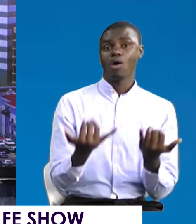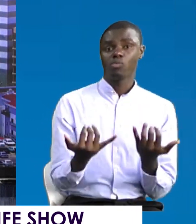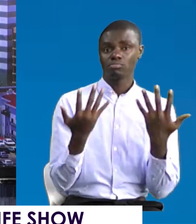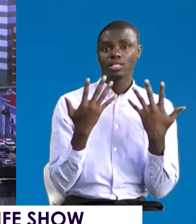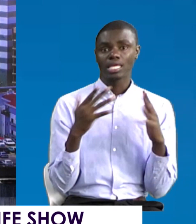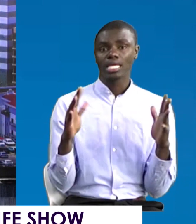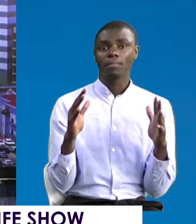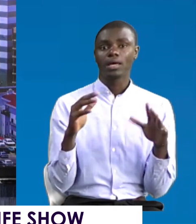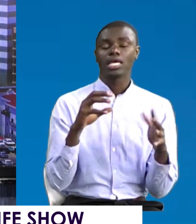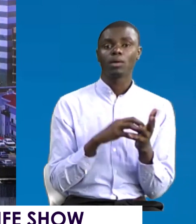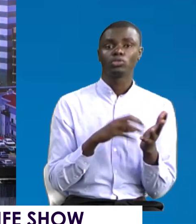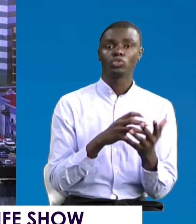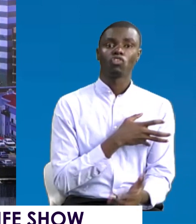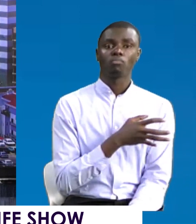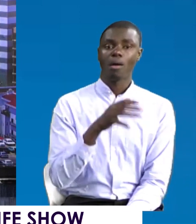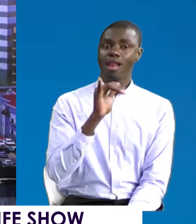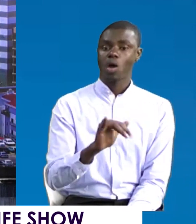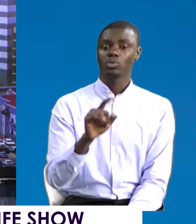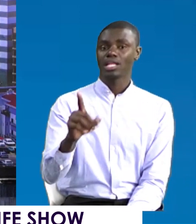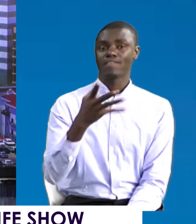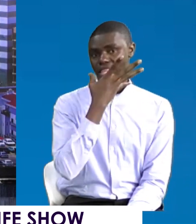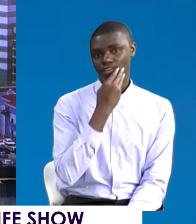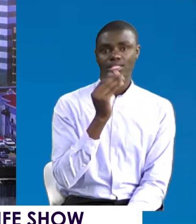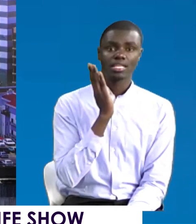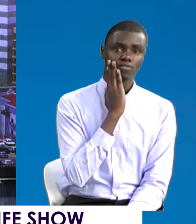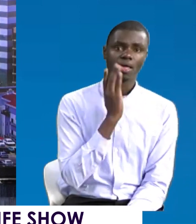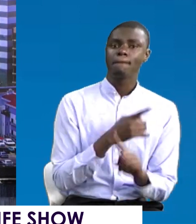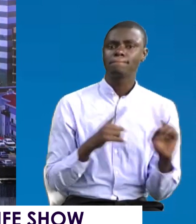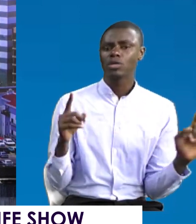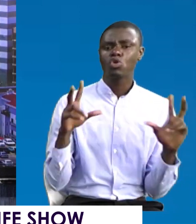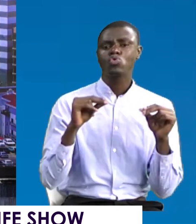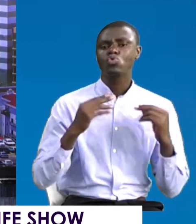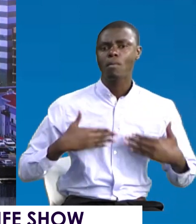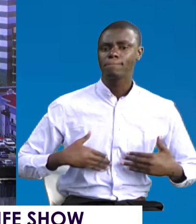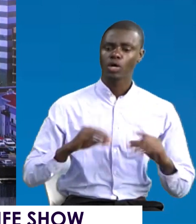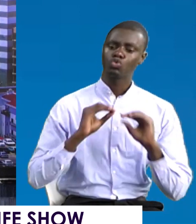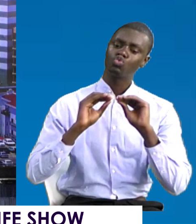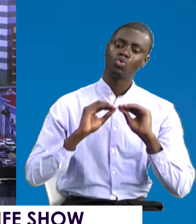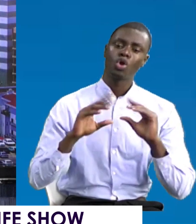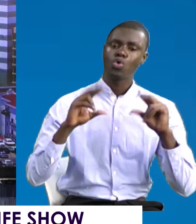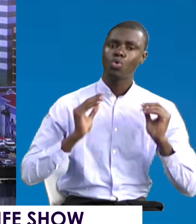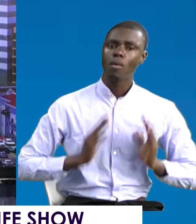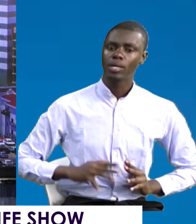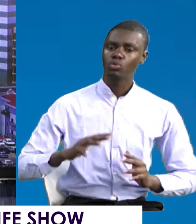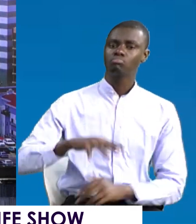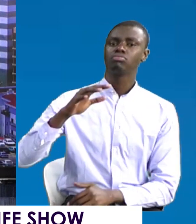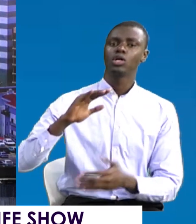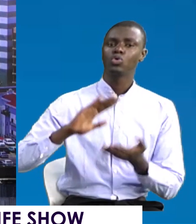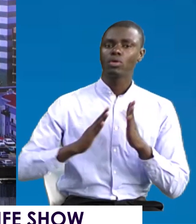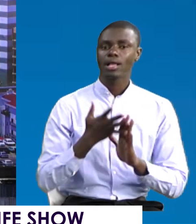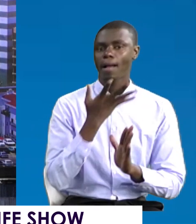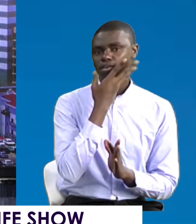in a position of power where now they are the fathers and the mothers, but nobody taught them, nobody raised up how to be a father or